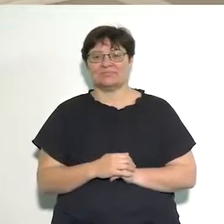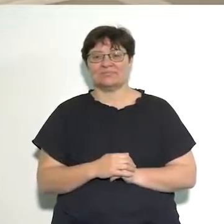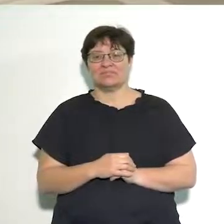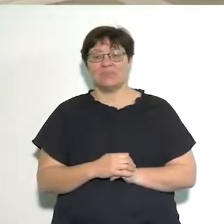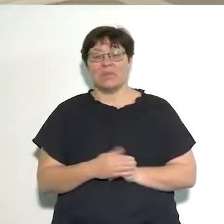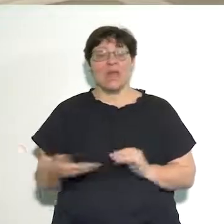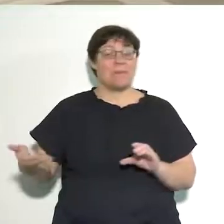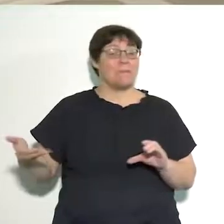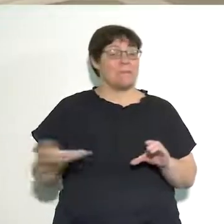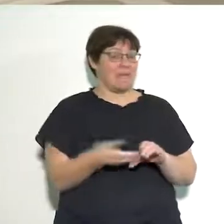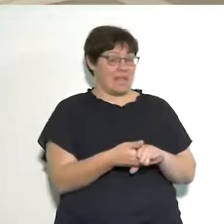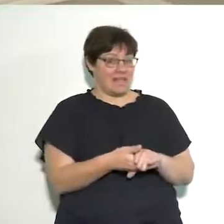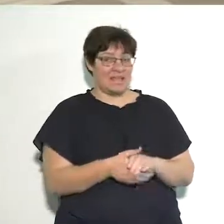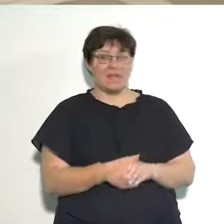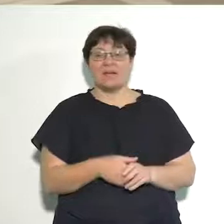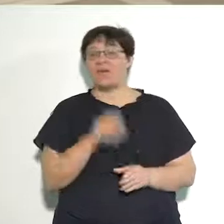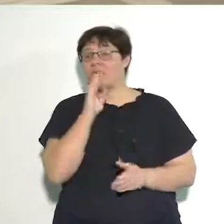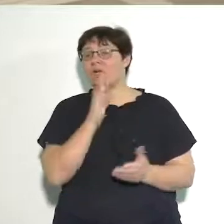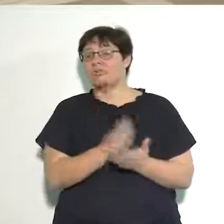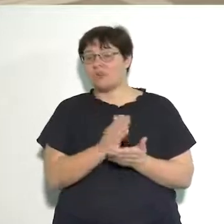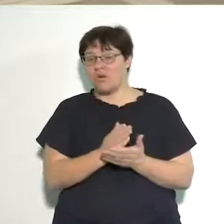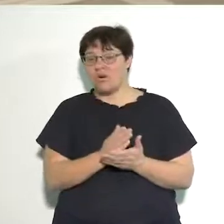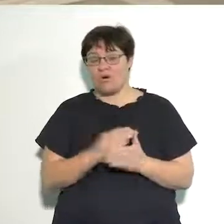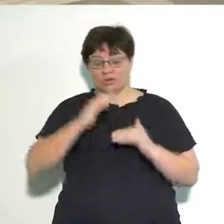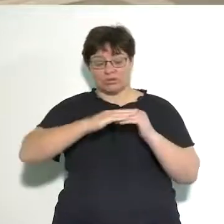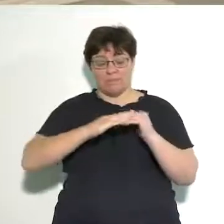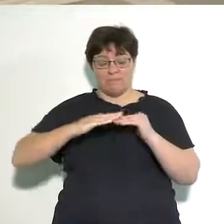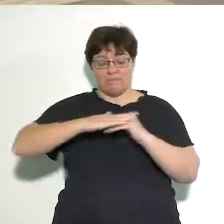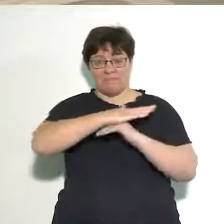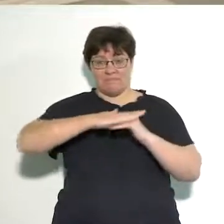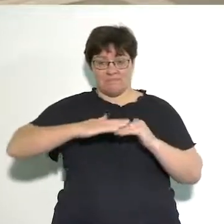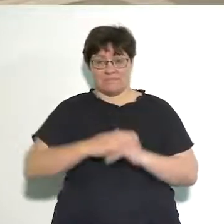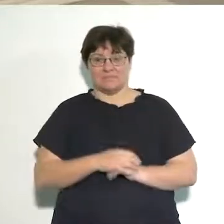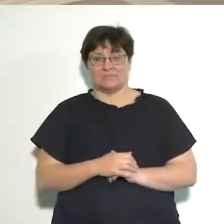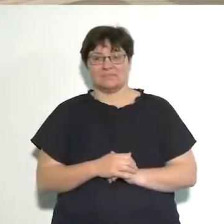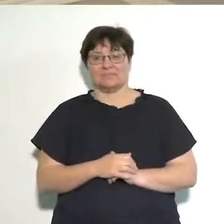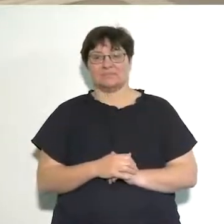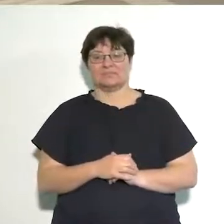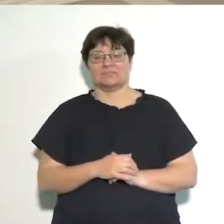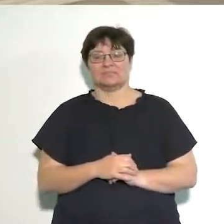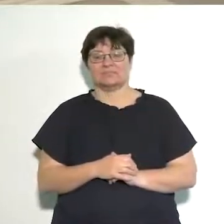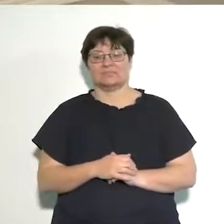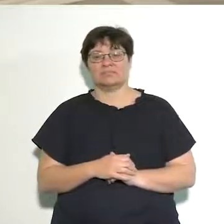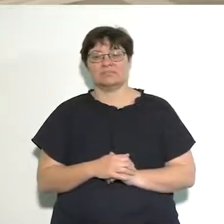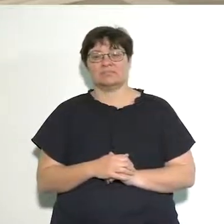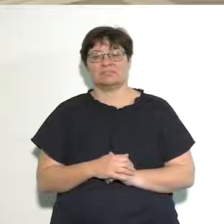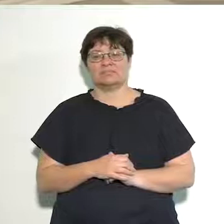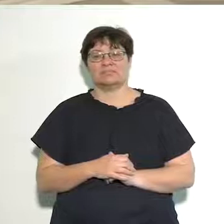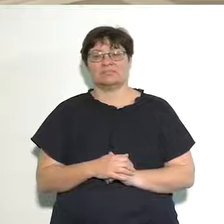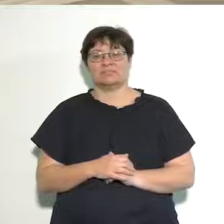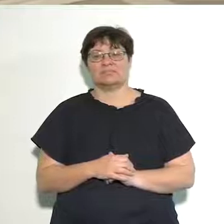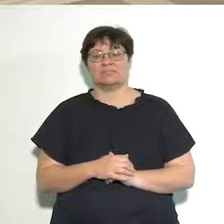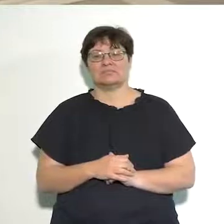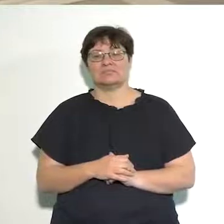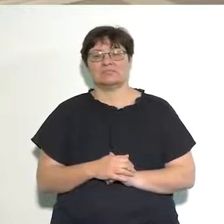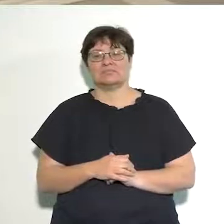And when you put your inner back into the box, make sure it goes on the top, like this. Then, you can, on the